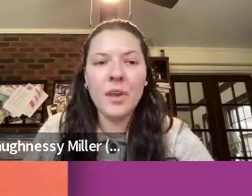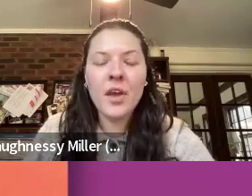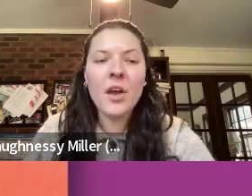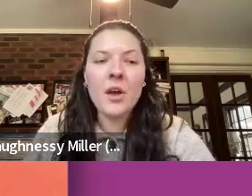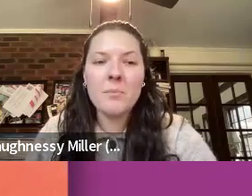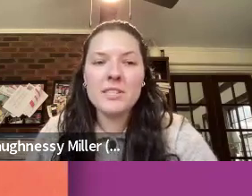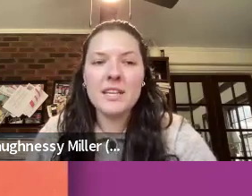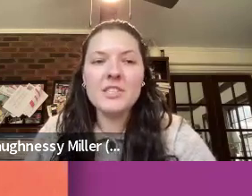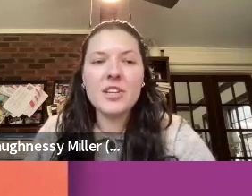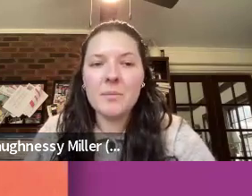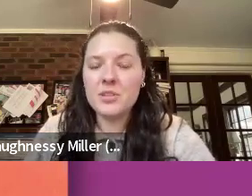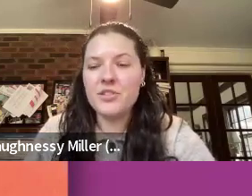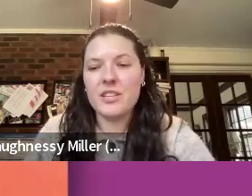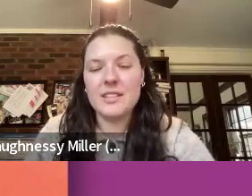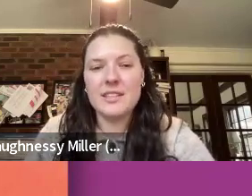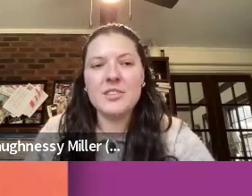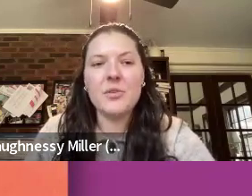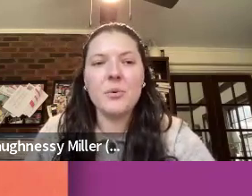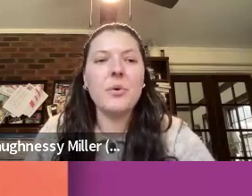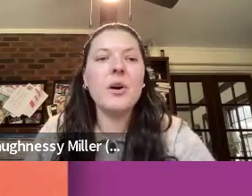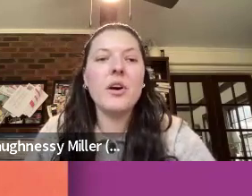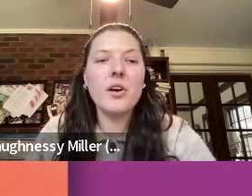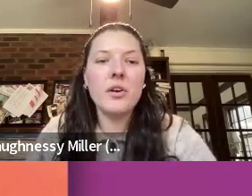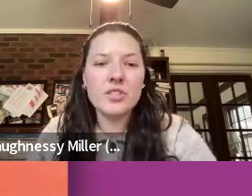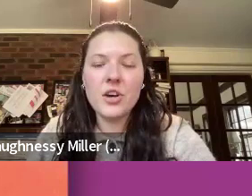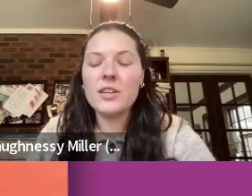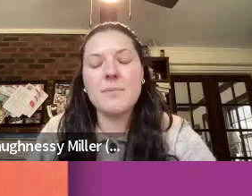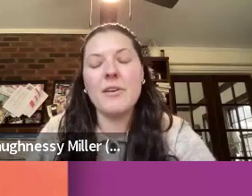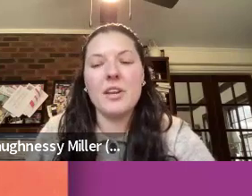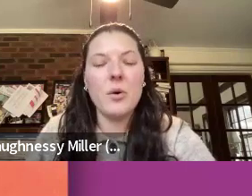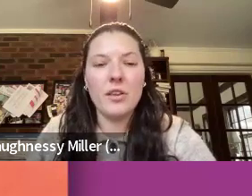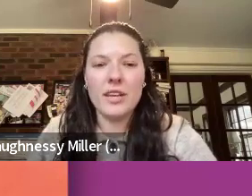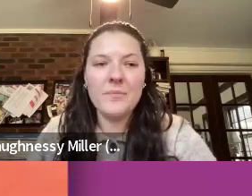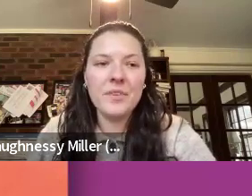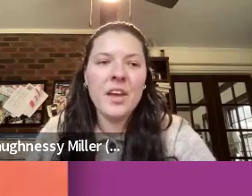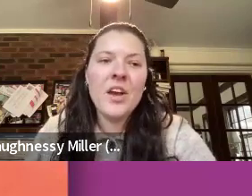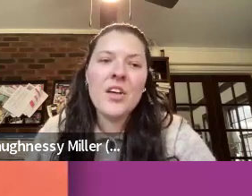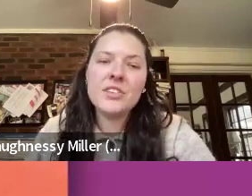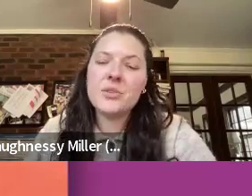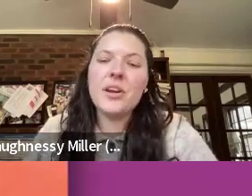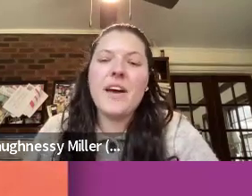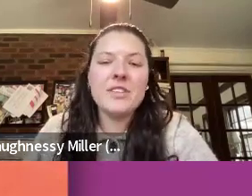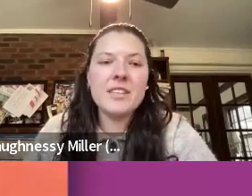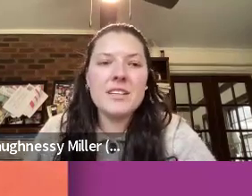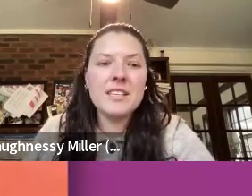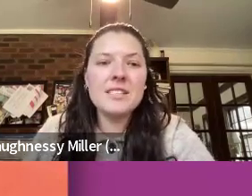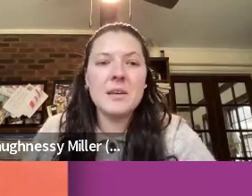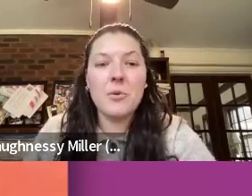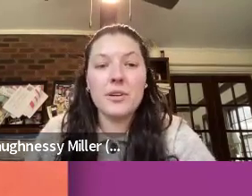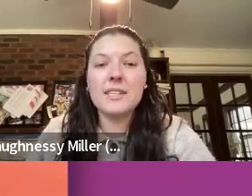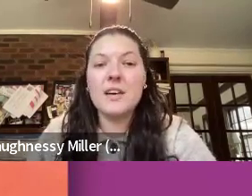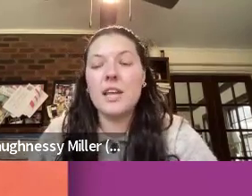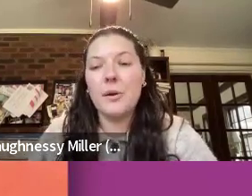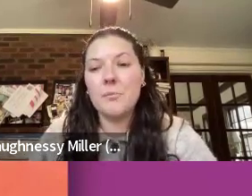terrorism. Mercedes stood up to injustice through her songs about inequality. The story emphasizes